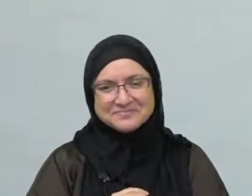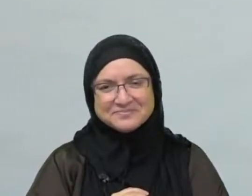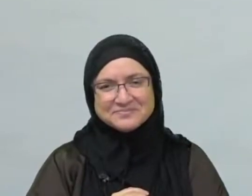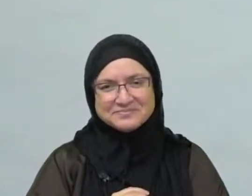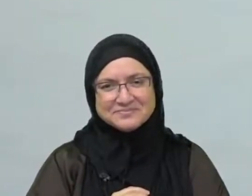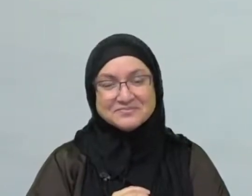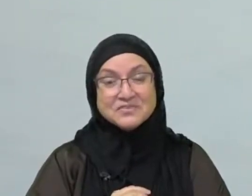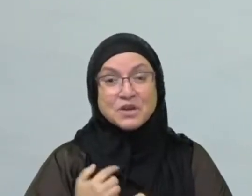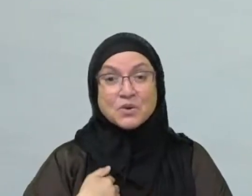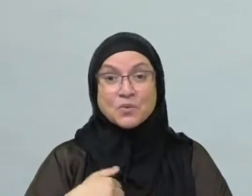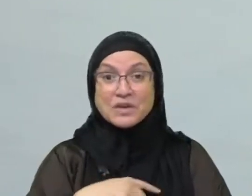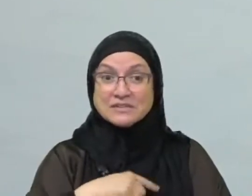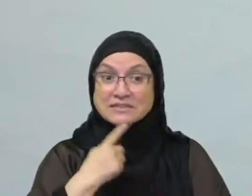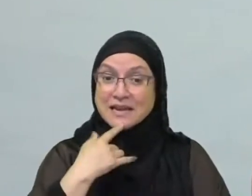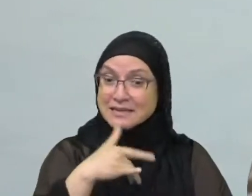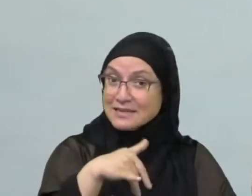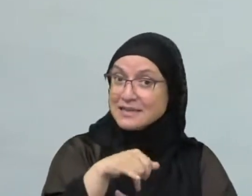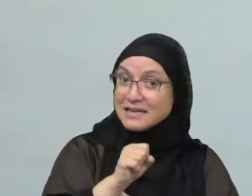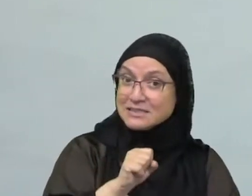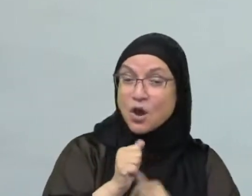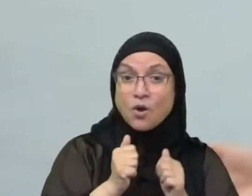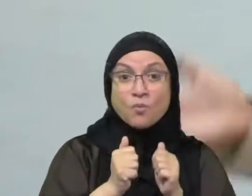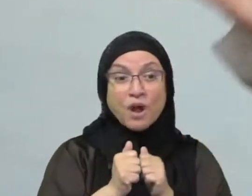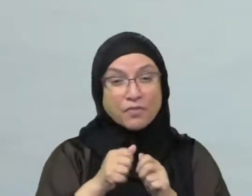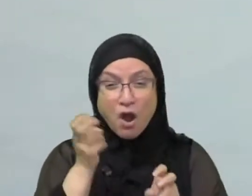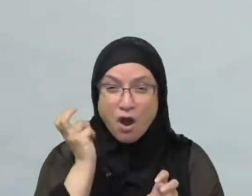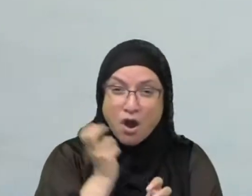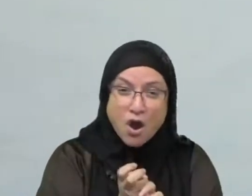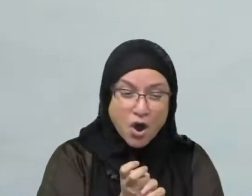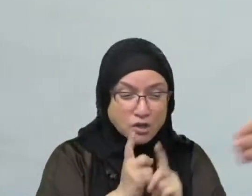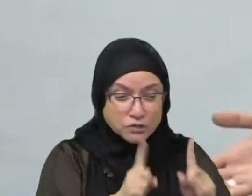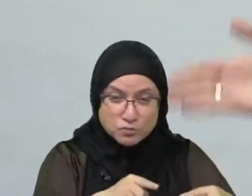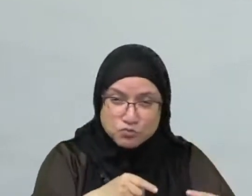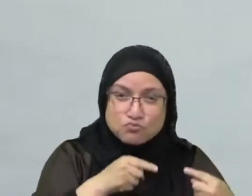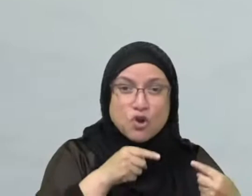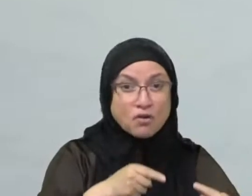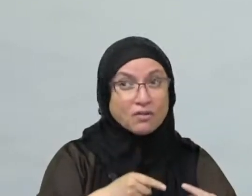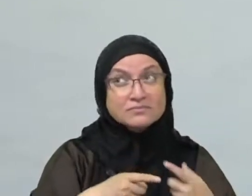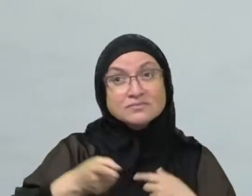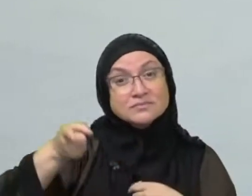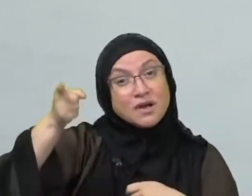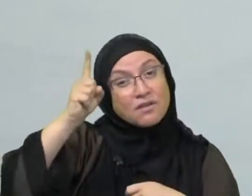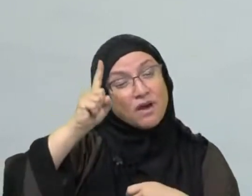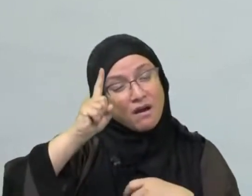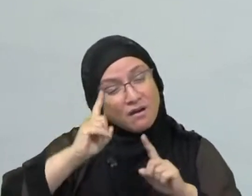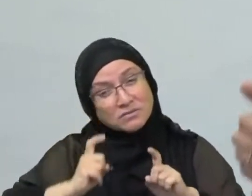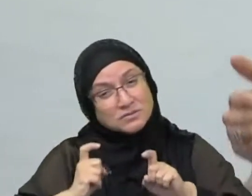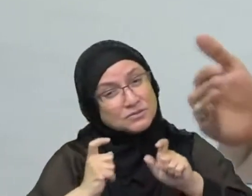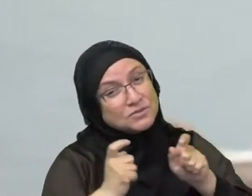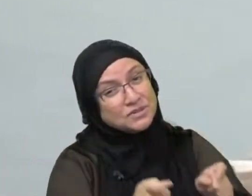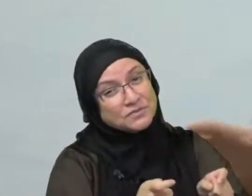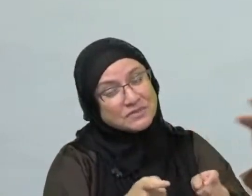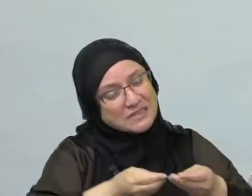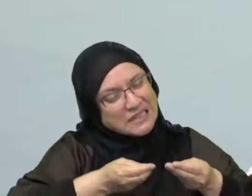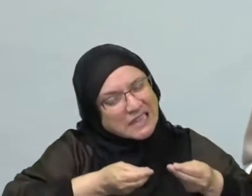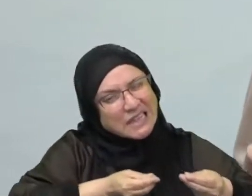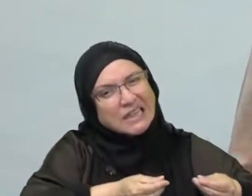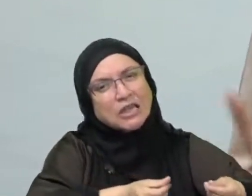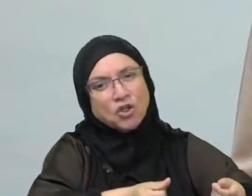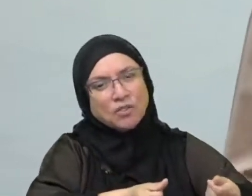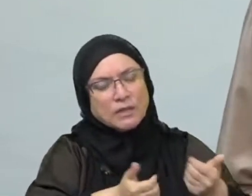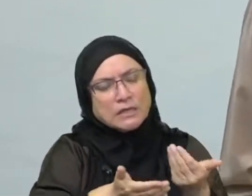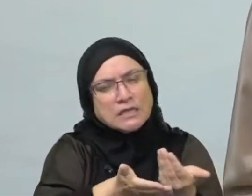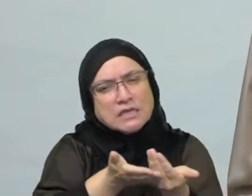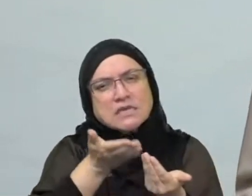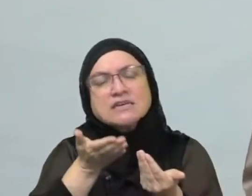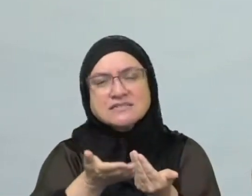comes ease, and we talk about ease in the worldly sense. Things are gonna get better for you, things are going to look up, something's going to happen that's going to